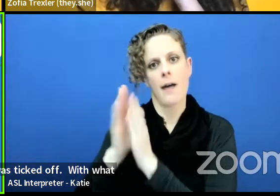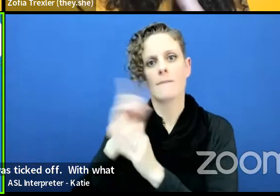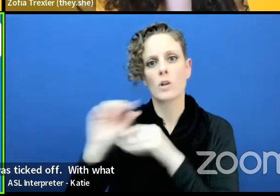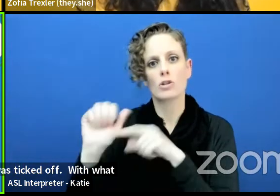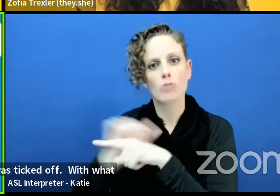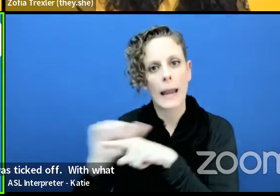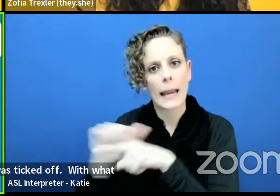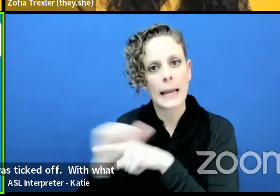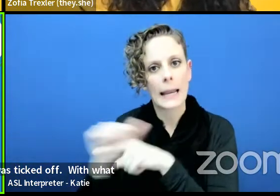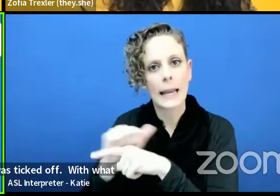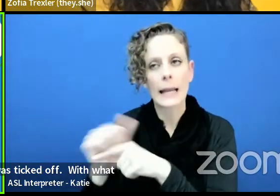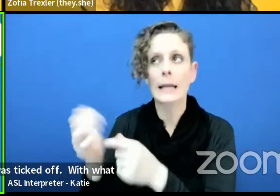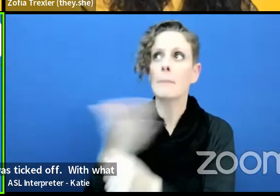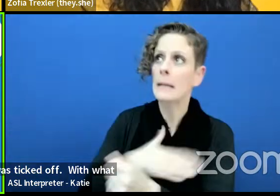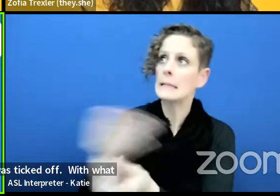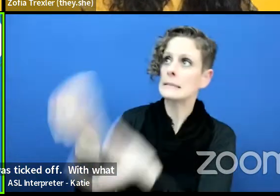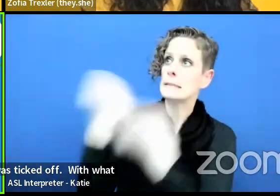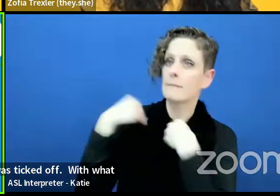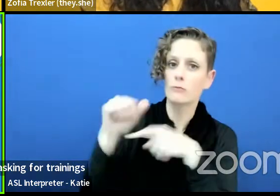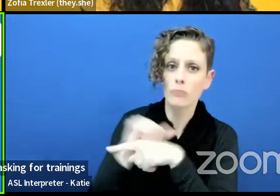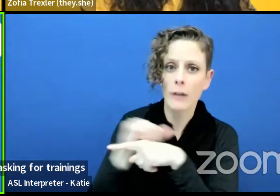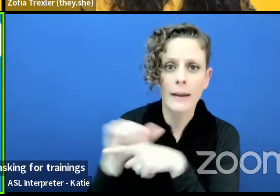trainings. I